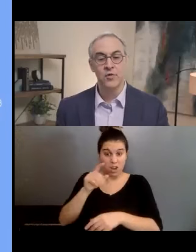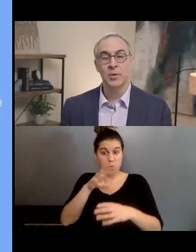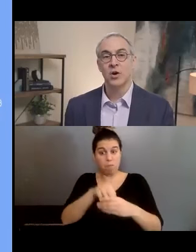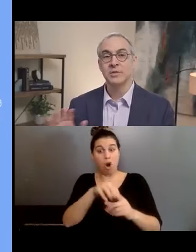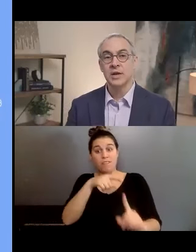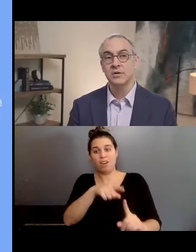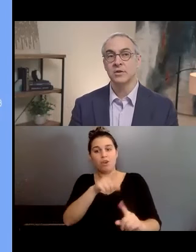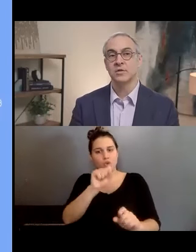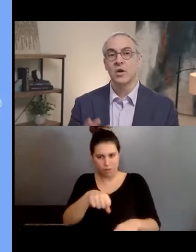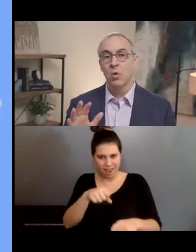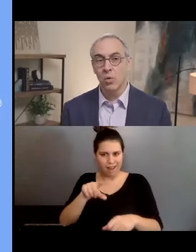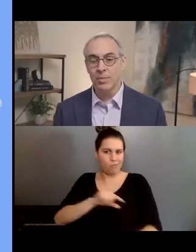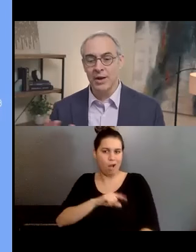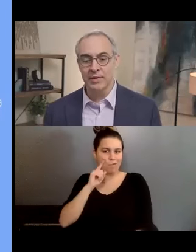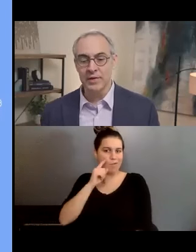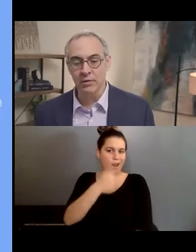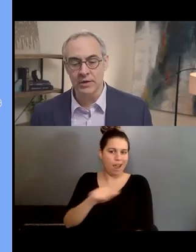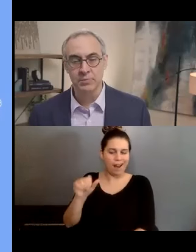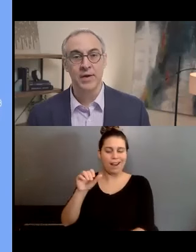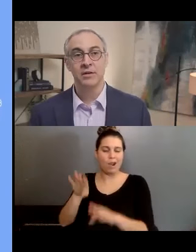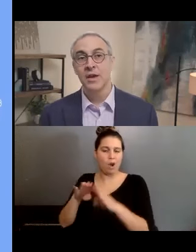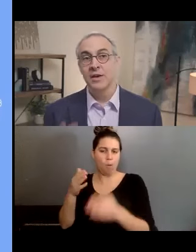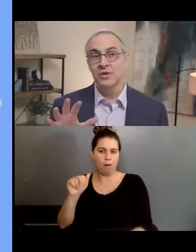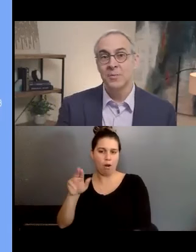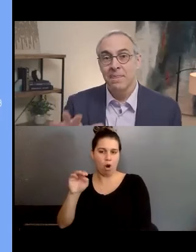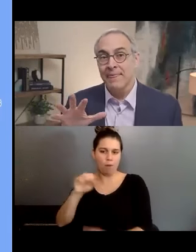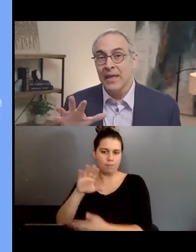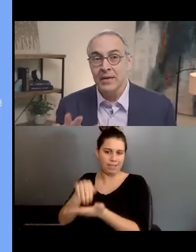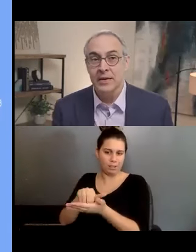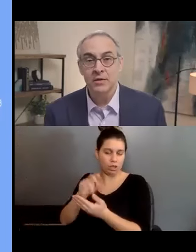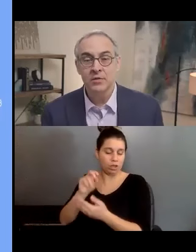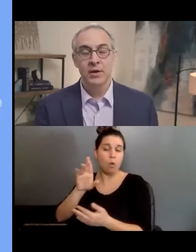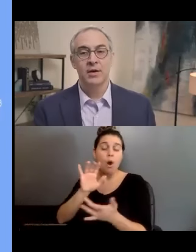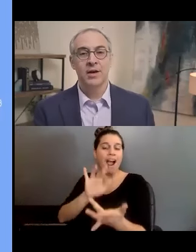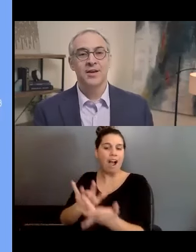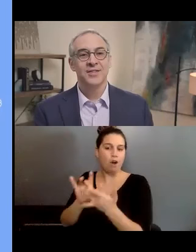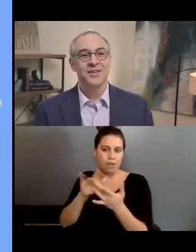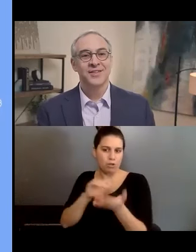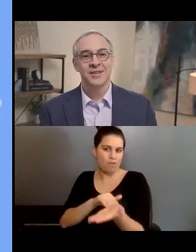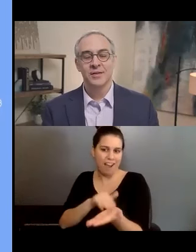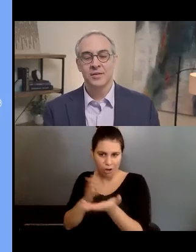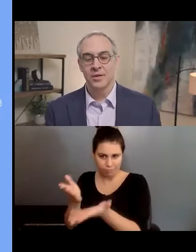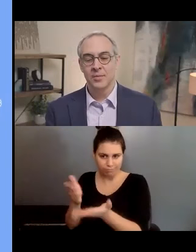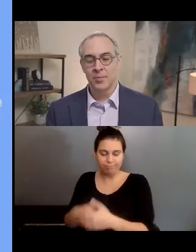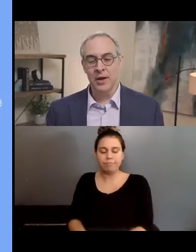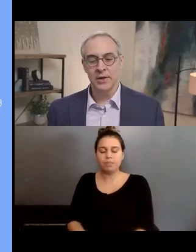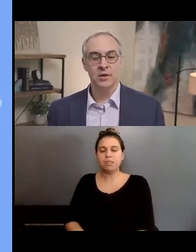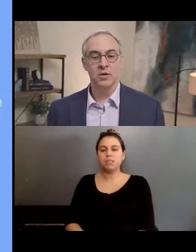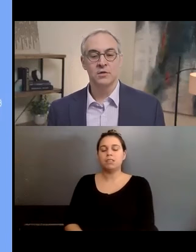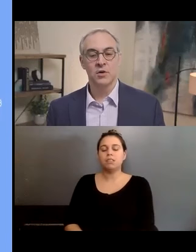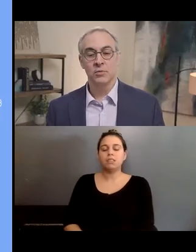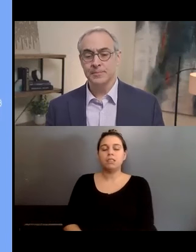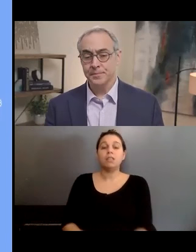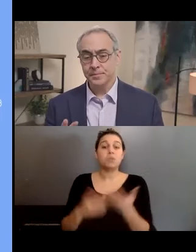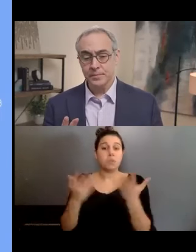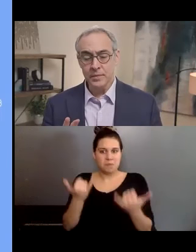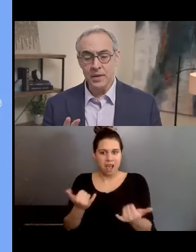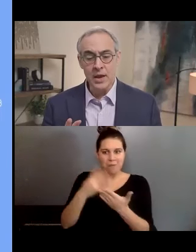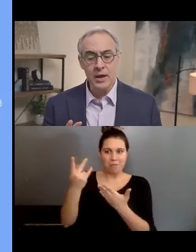any of Open Arms centers or by these outreach providers. So here's where the project goes.